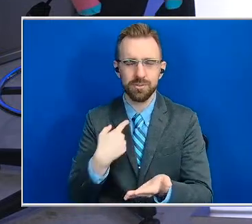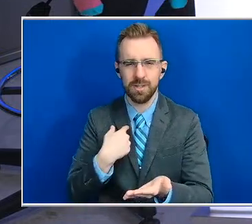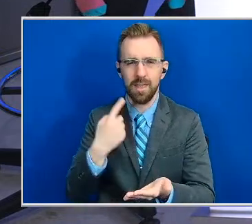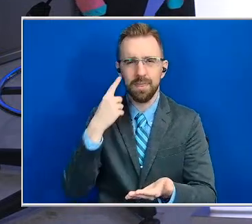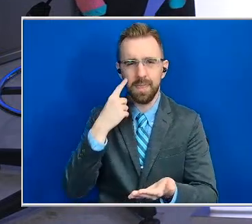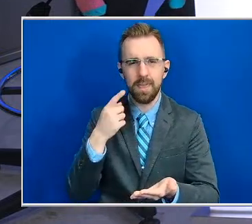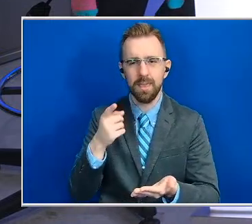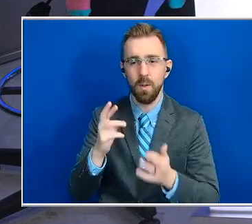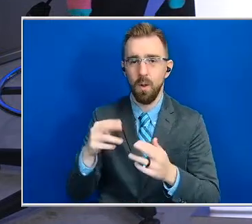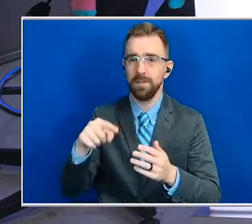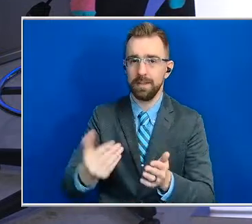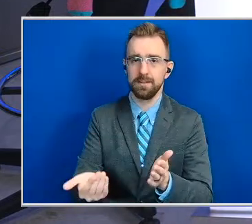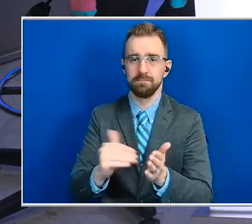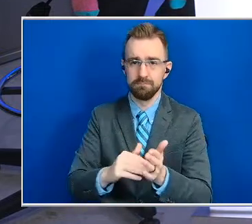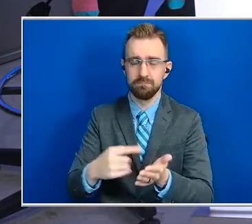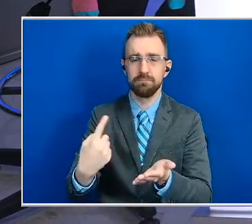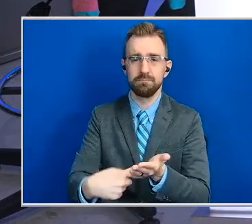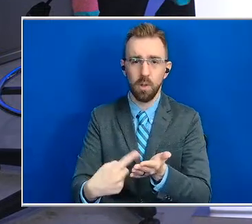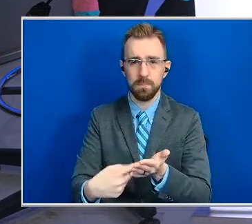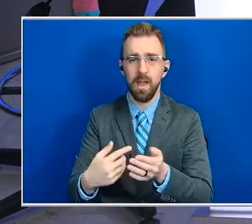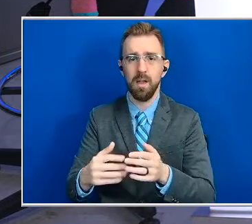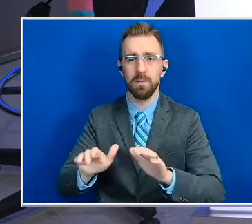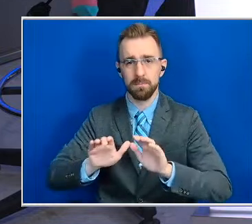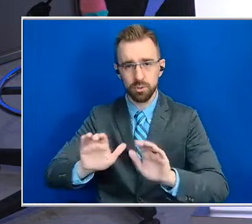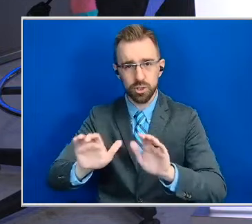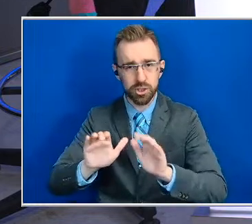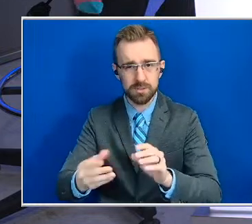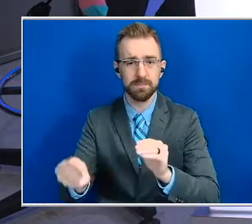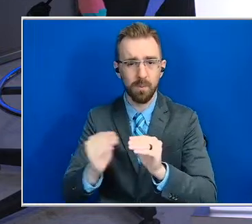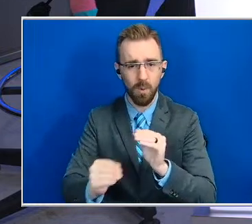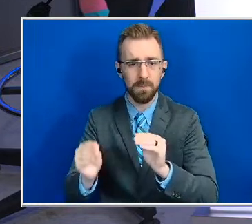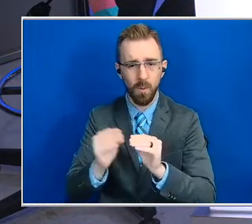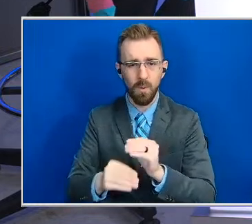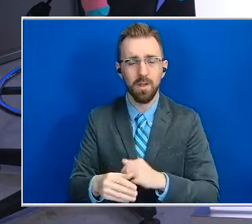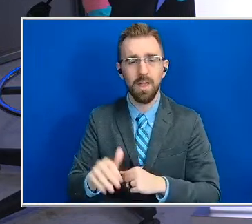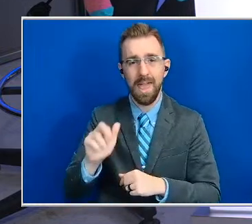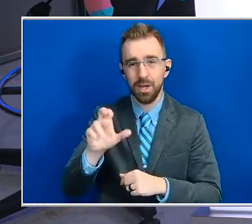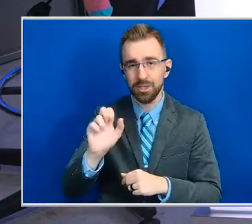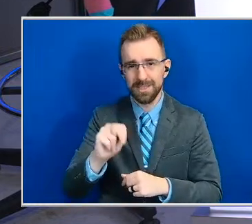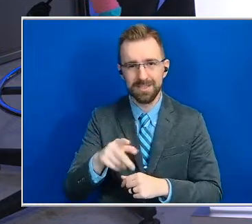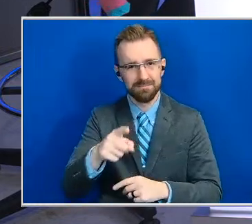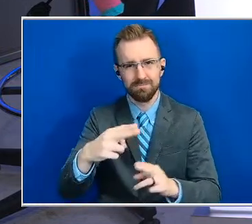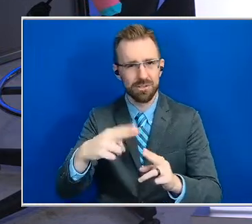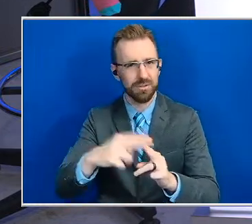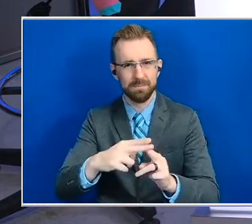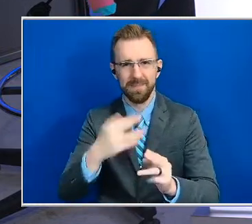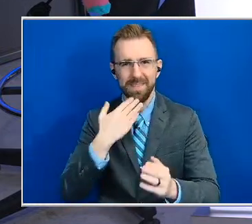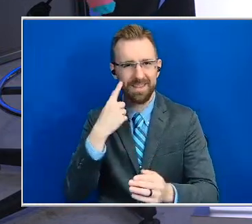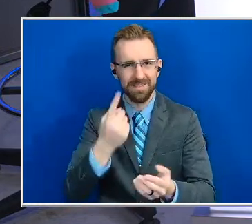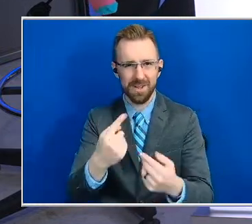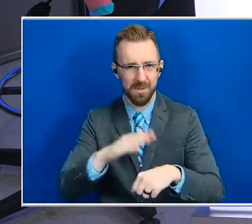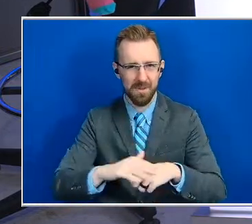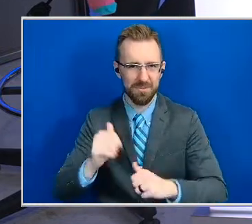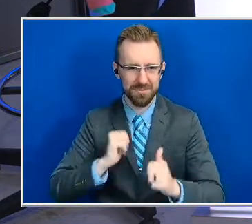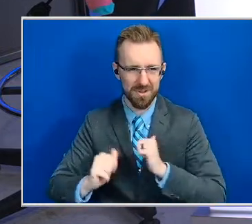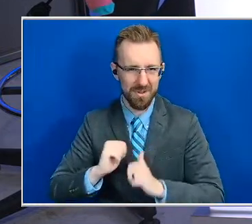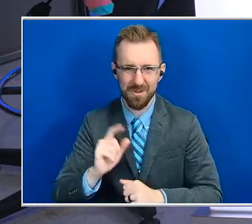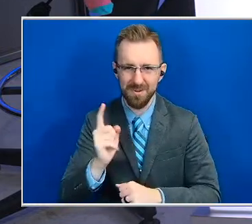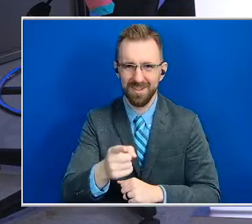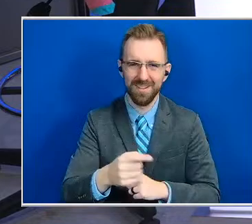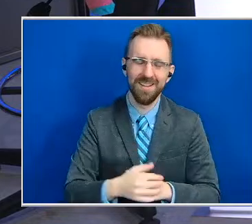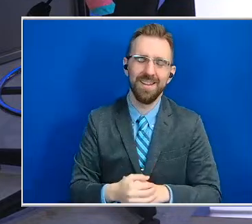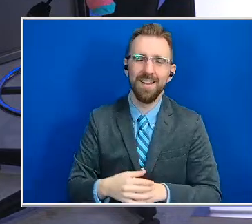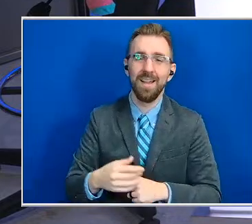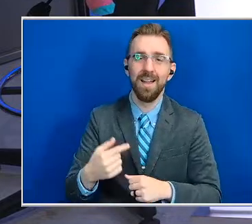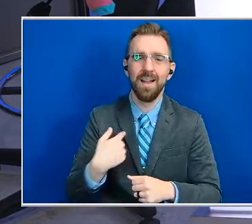and talked about and pushed out there more and more. And Anderson, you're the best, so thank you for being on the program. You know, I'm a Star Trek fan,